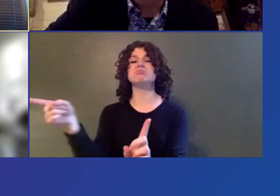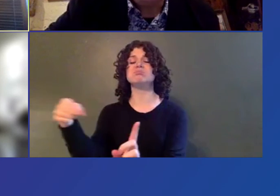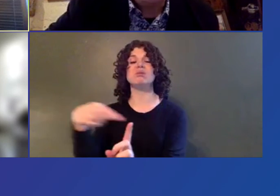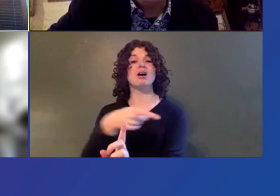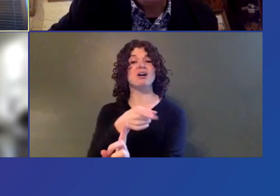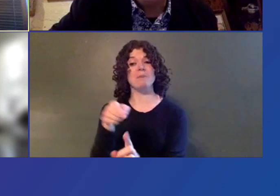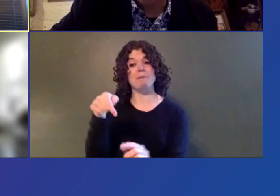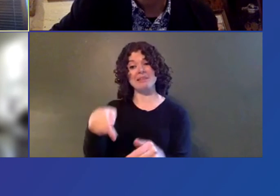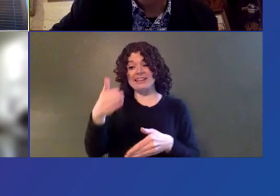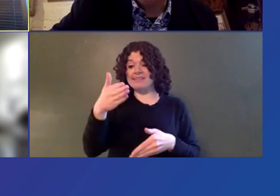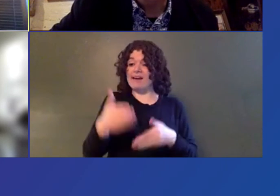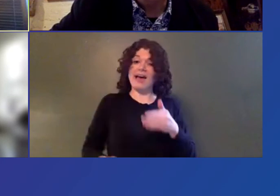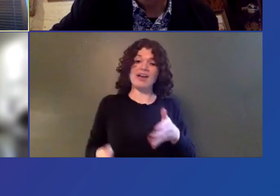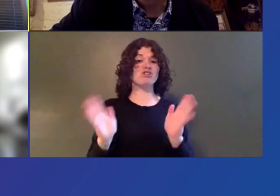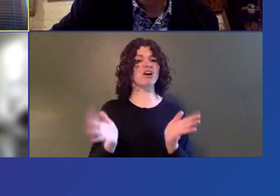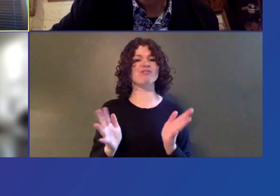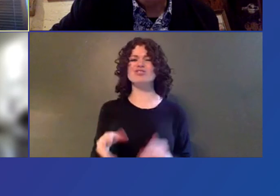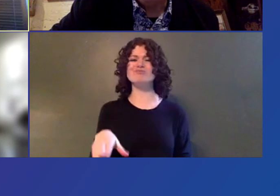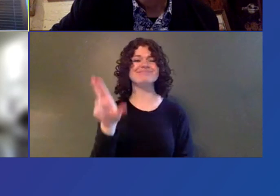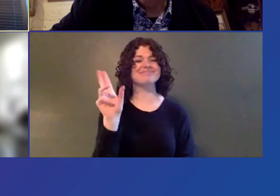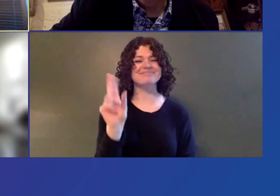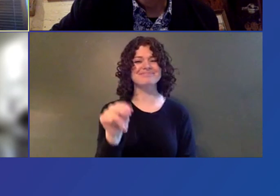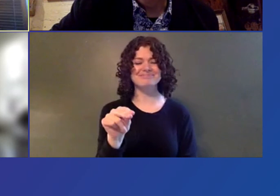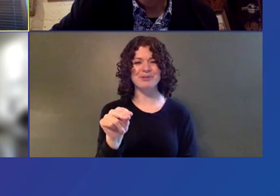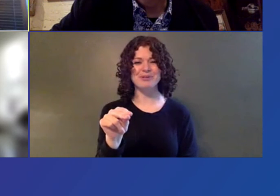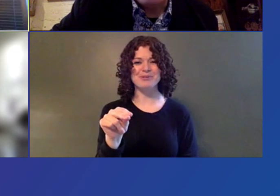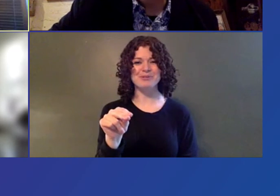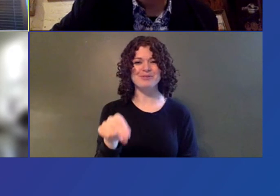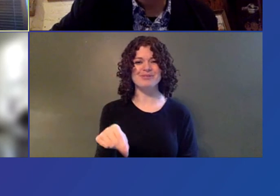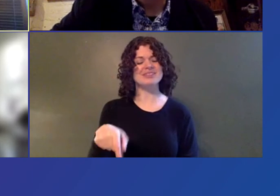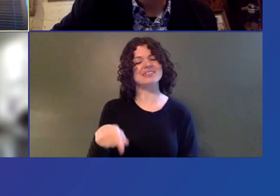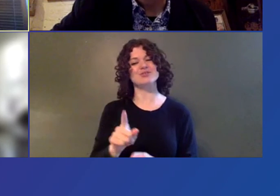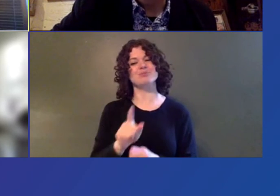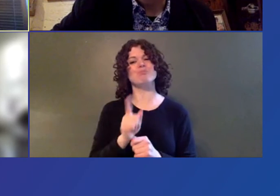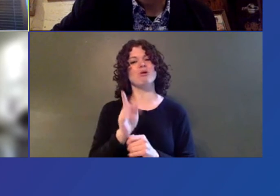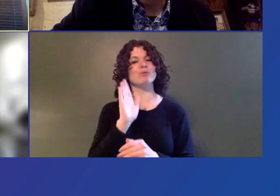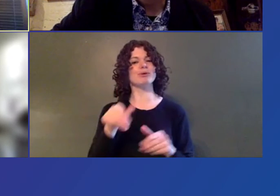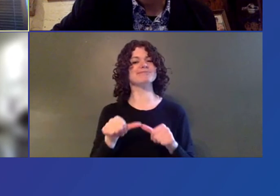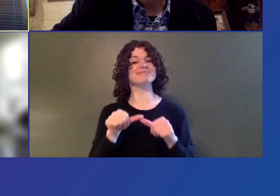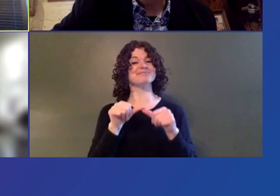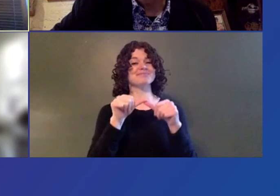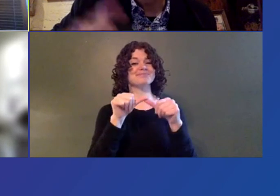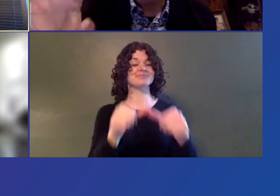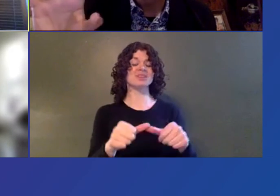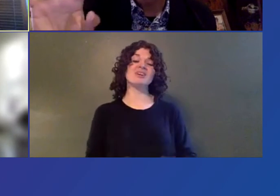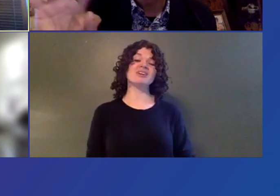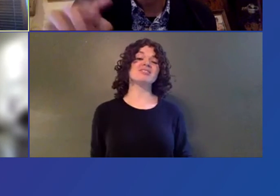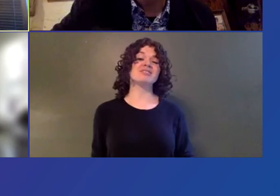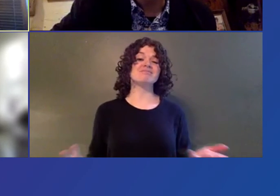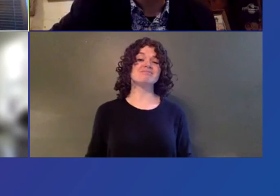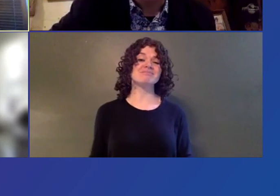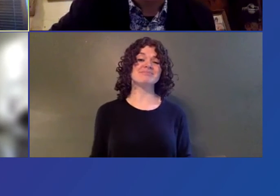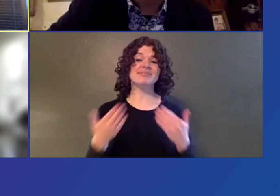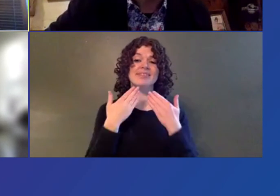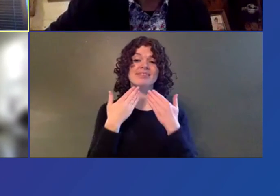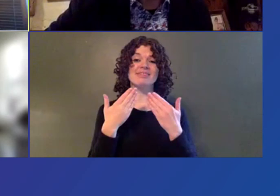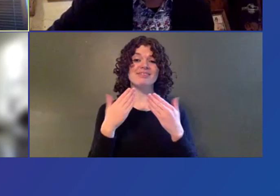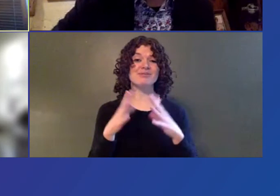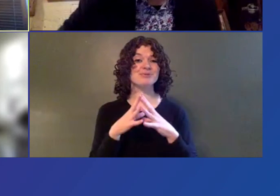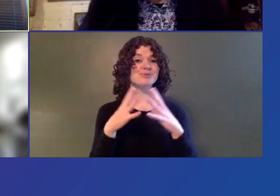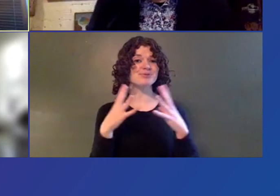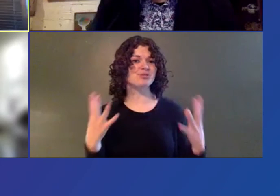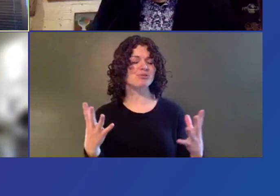necessarily the end. This is just a moment that we've got to share together. So thank you so very much for